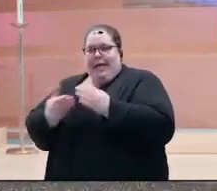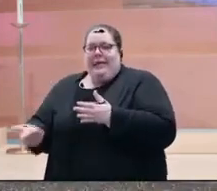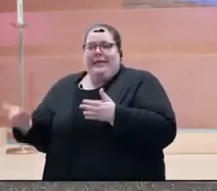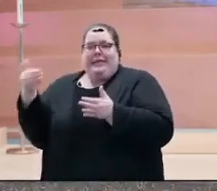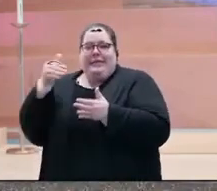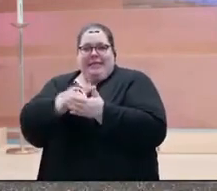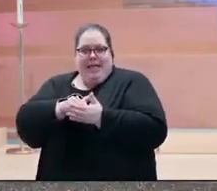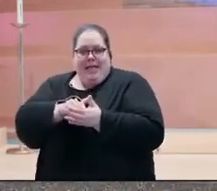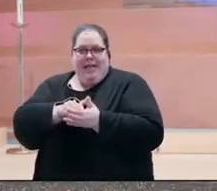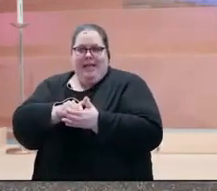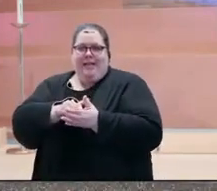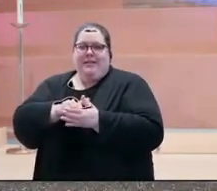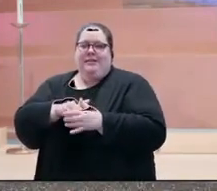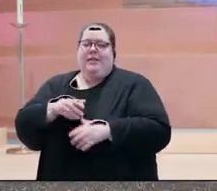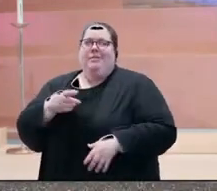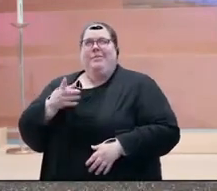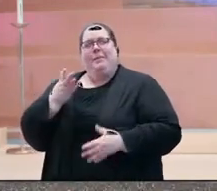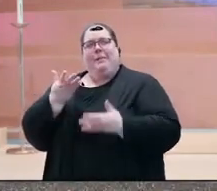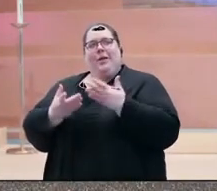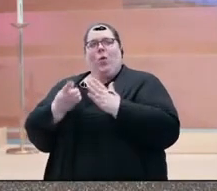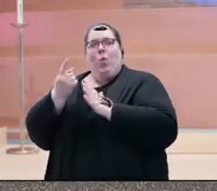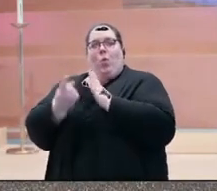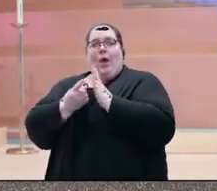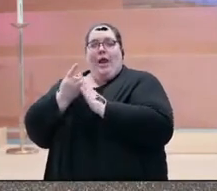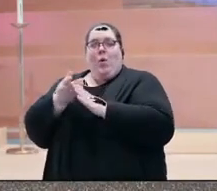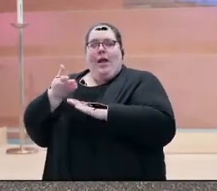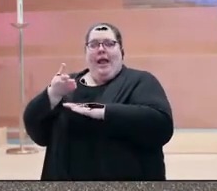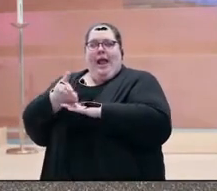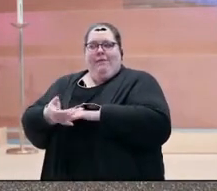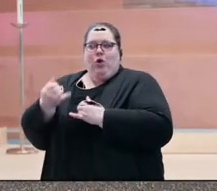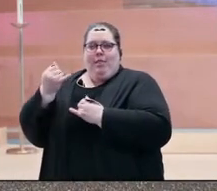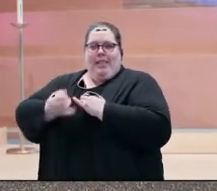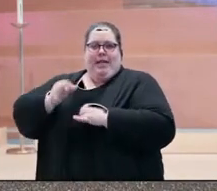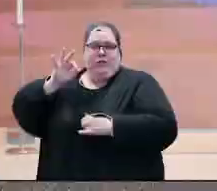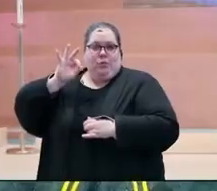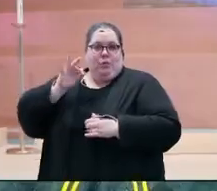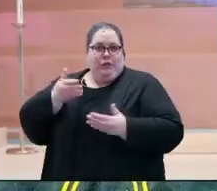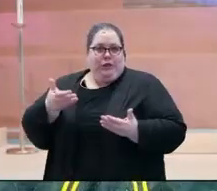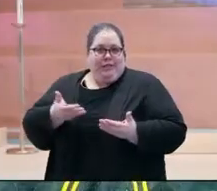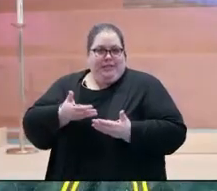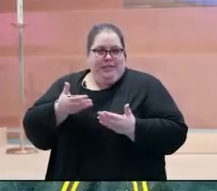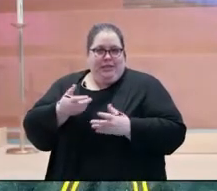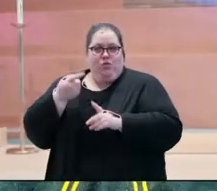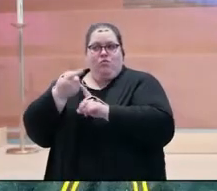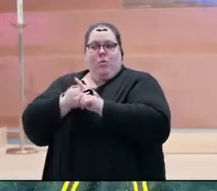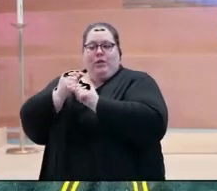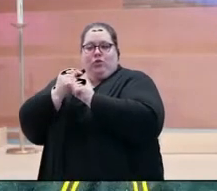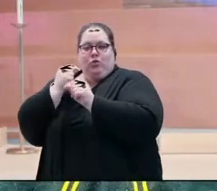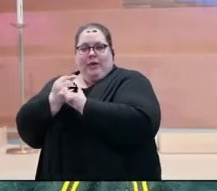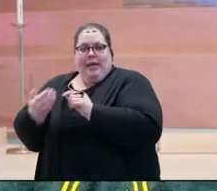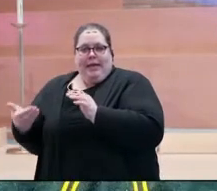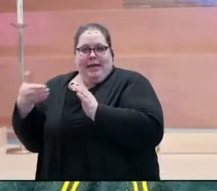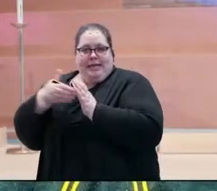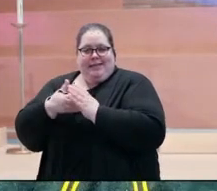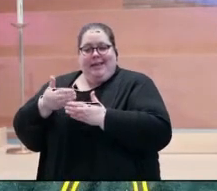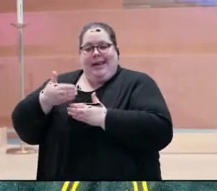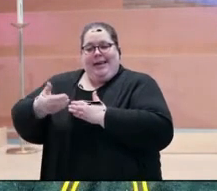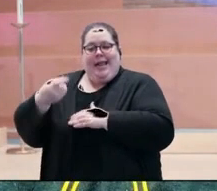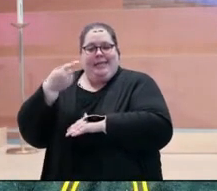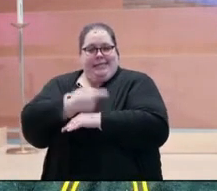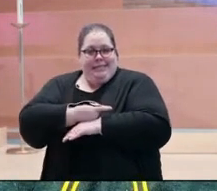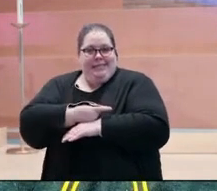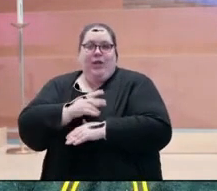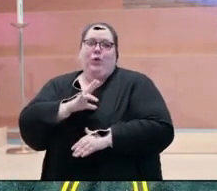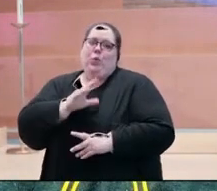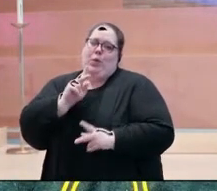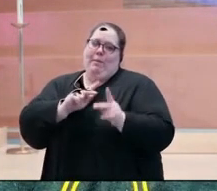was about an hour after the last time I was preaching here. We got a truck again, and then the next day, a bunch of cool people came over and helped us pack up